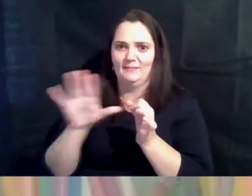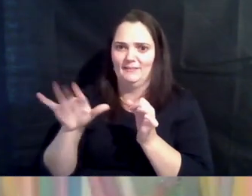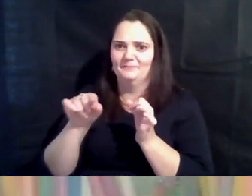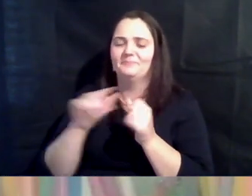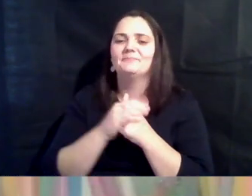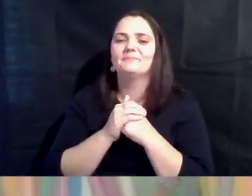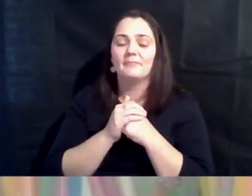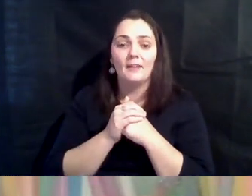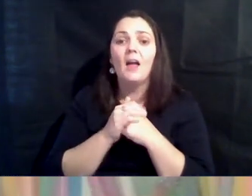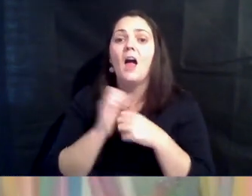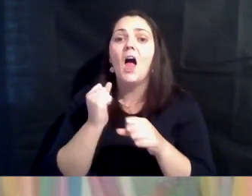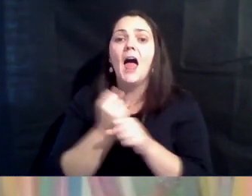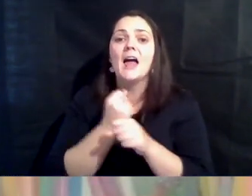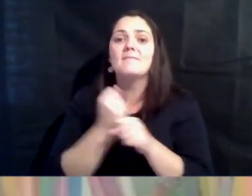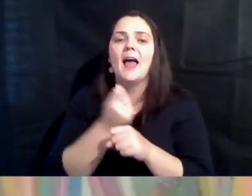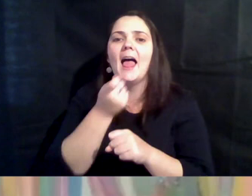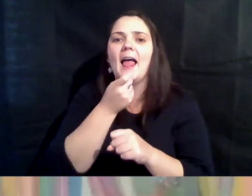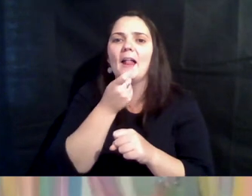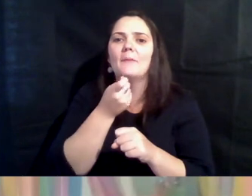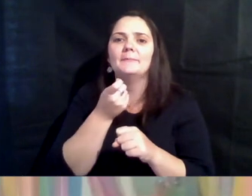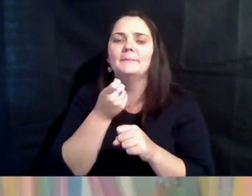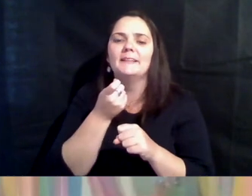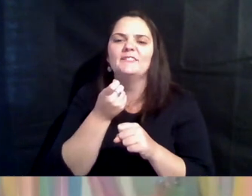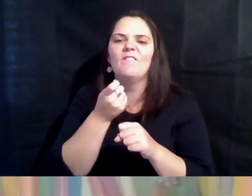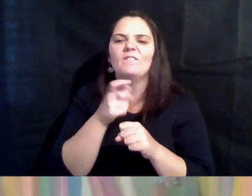And I think I'm just going to create a bit of a pattern.